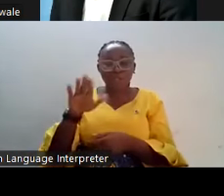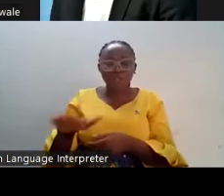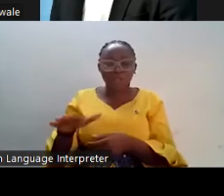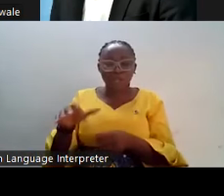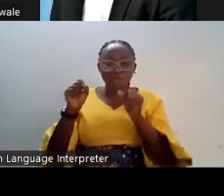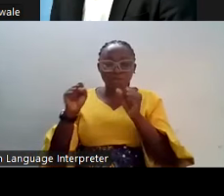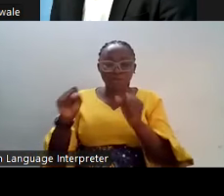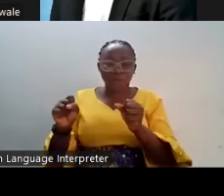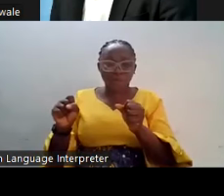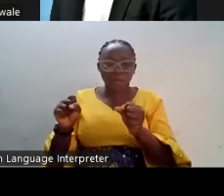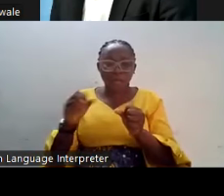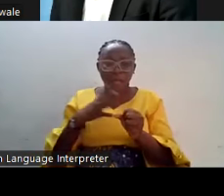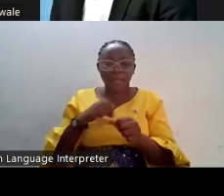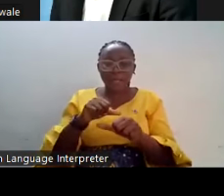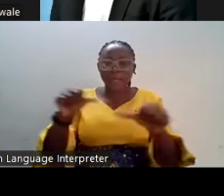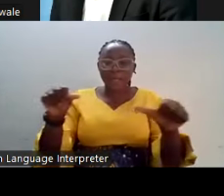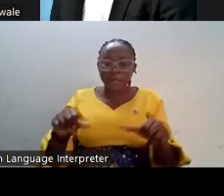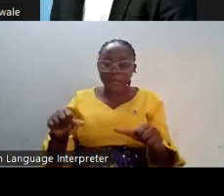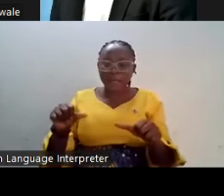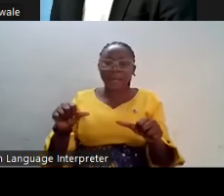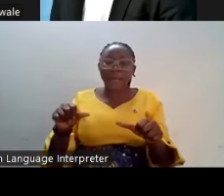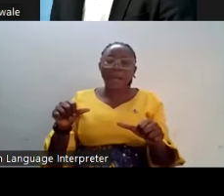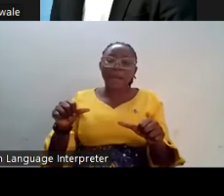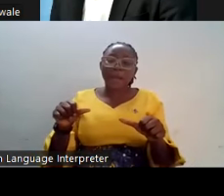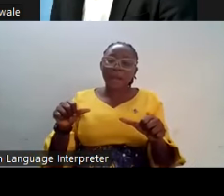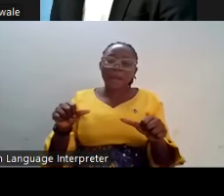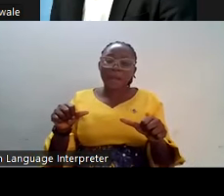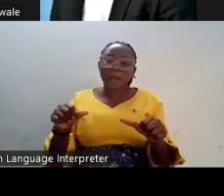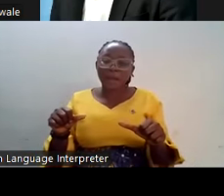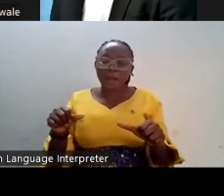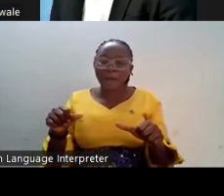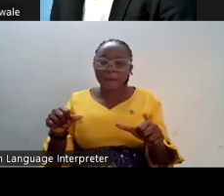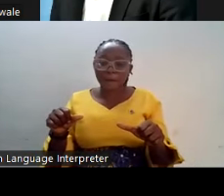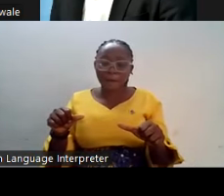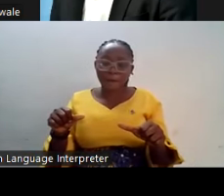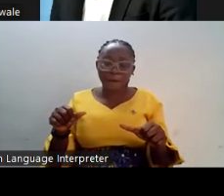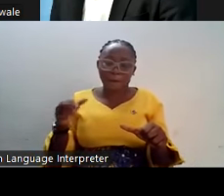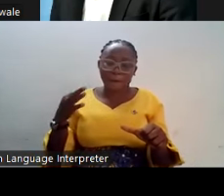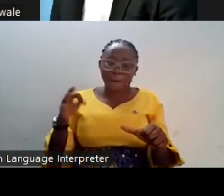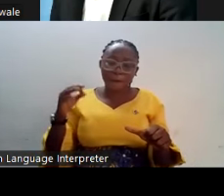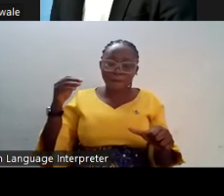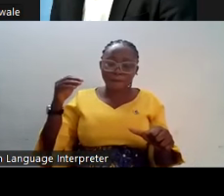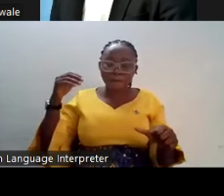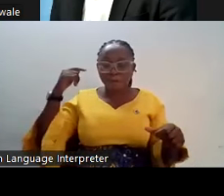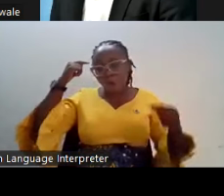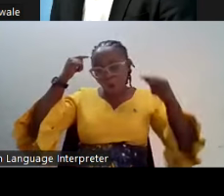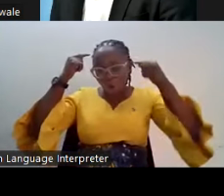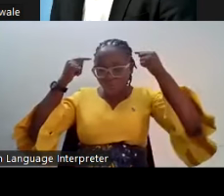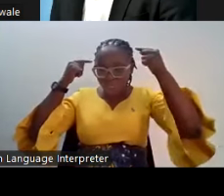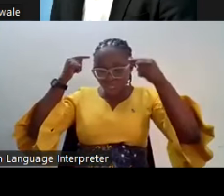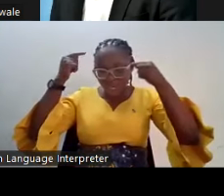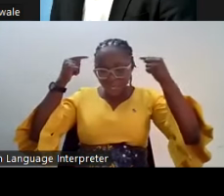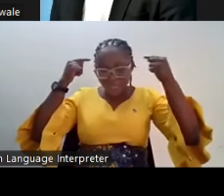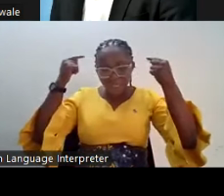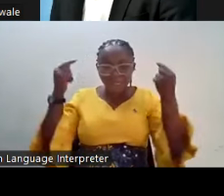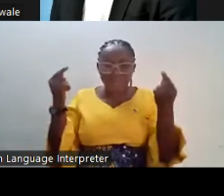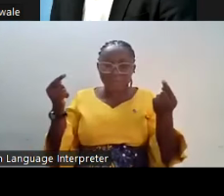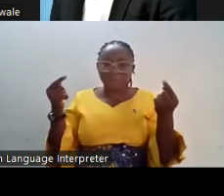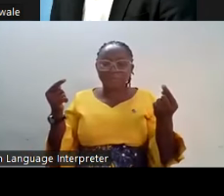strength and, oh, let me see if I can relaunch poll. Yes, I can relaunch poll.